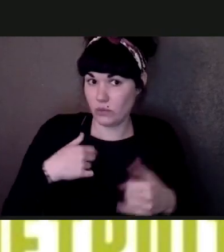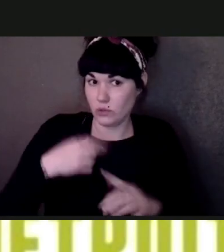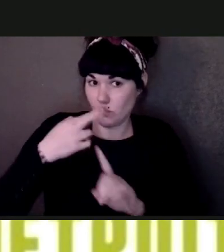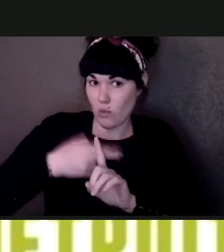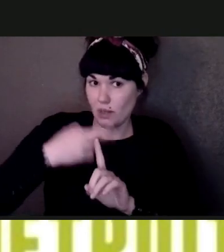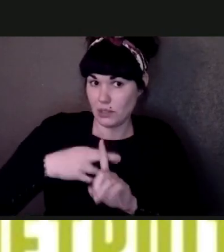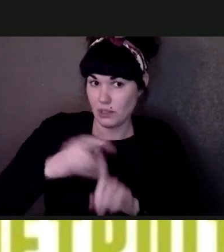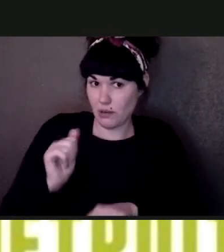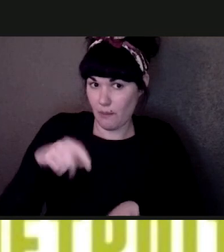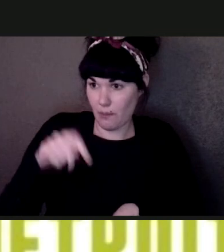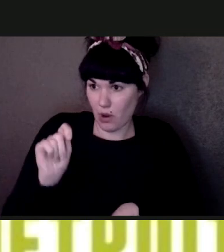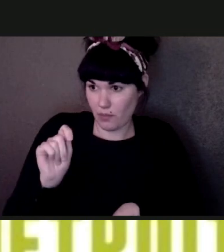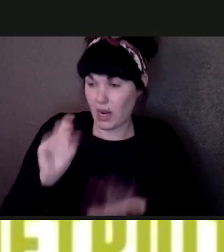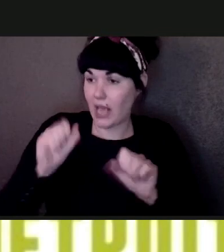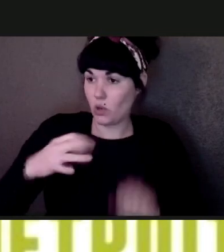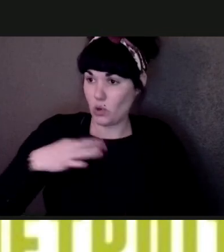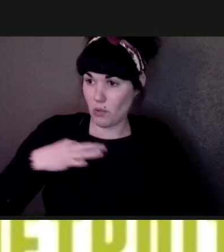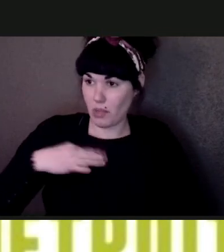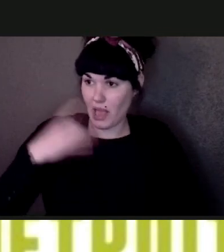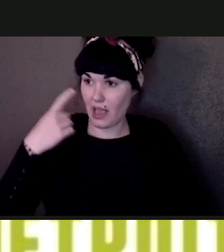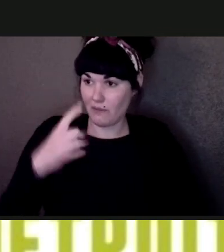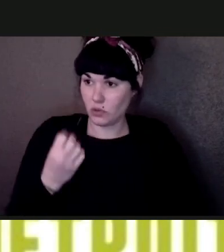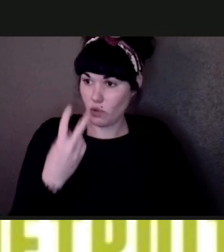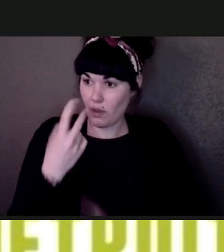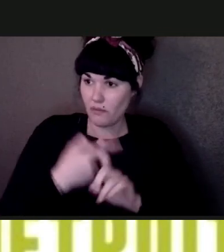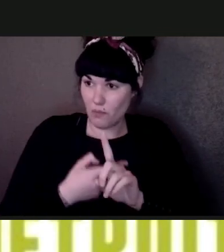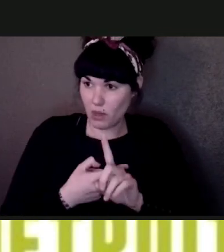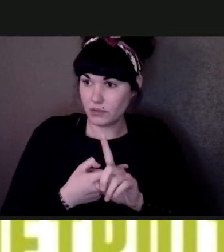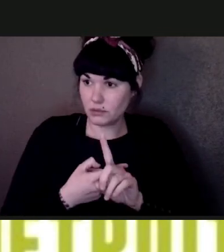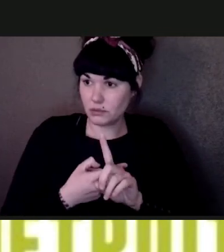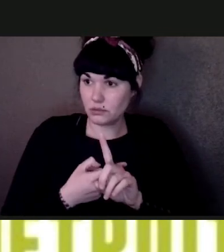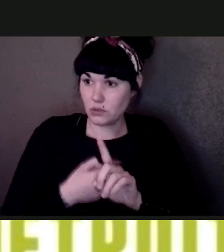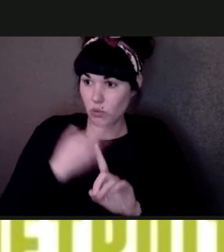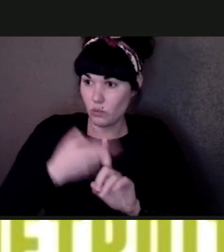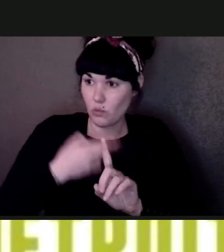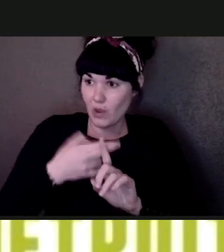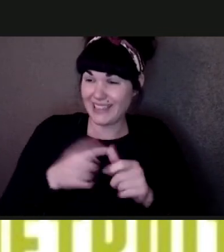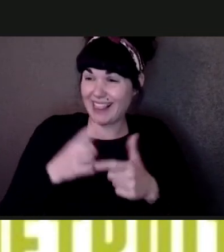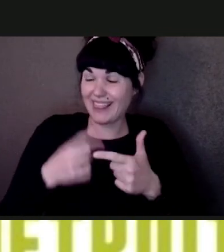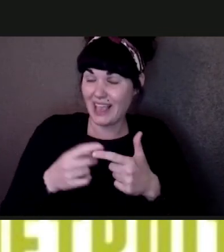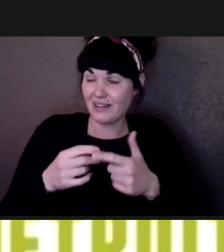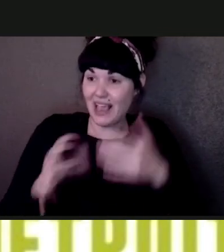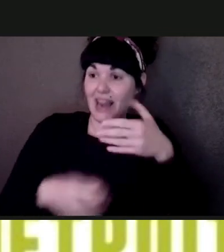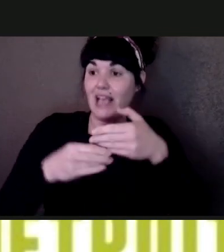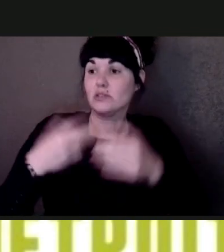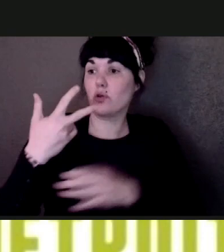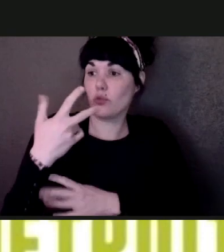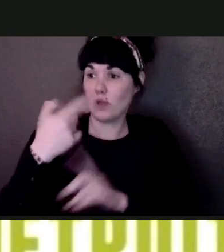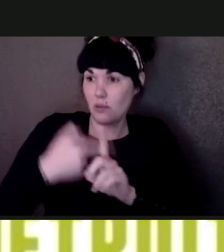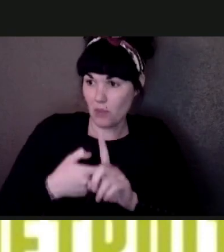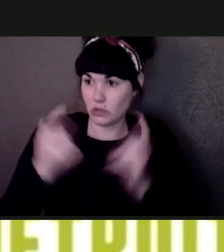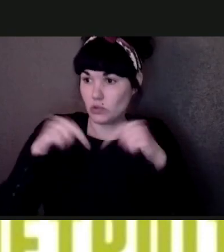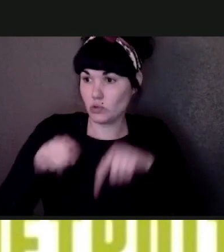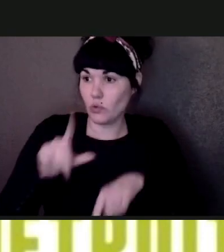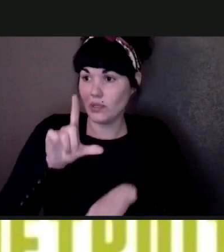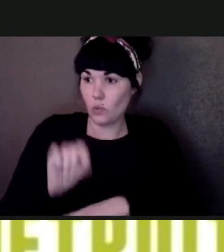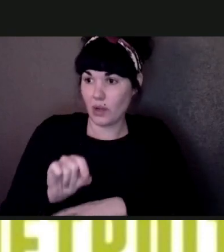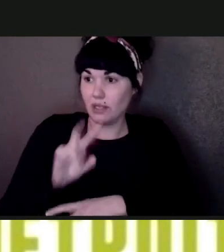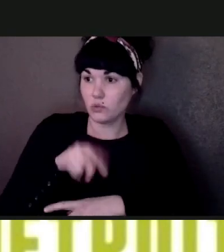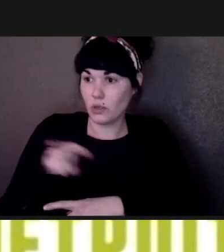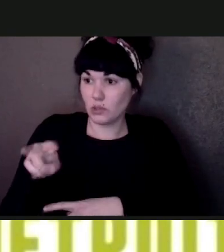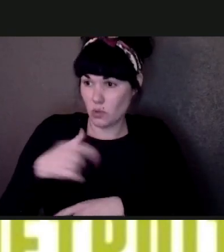and then another three months into 2022. Am I understanding that right? Correct. Great.